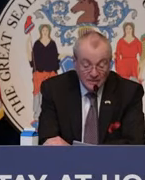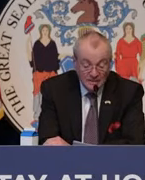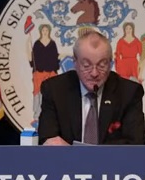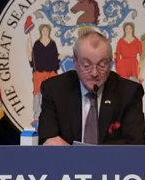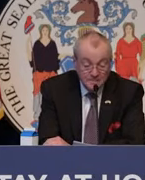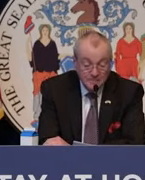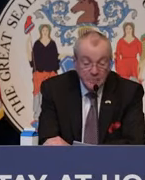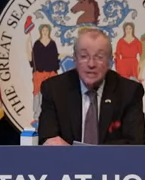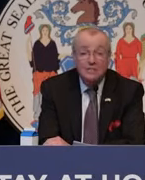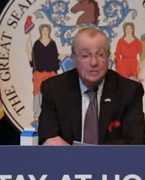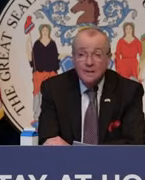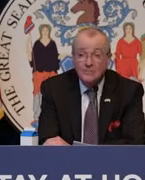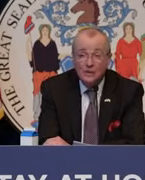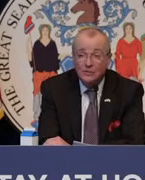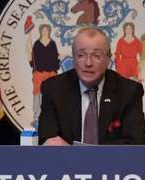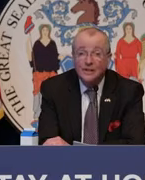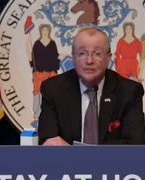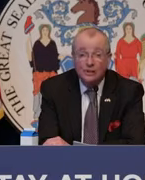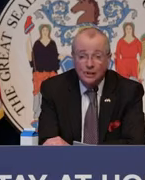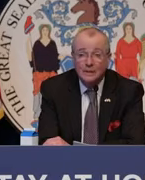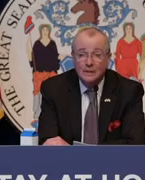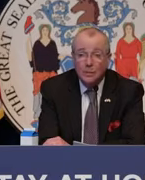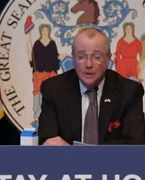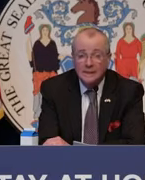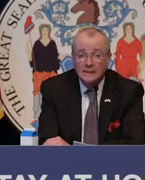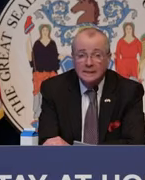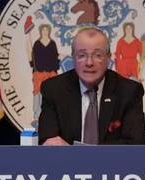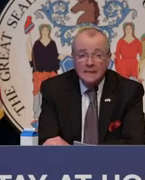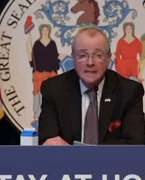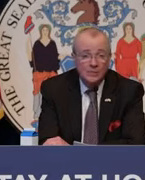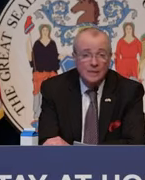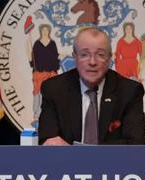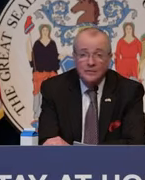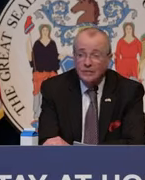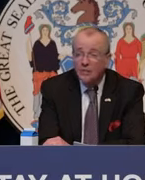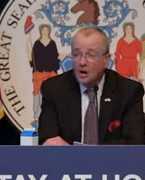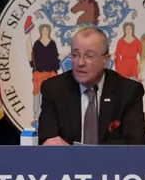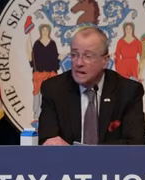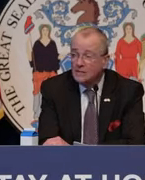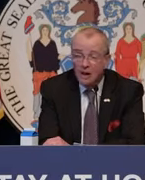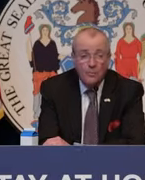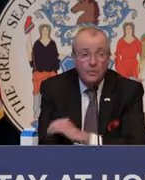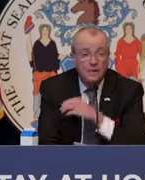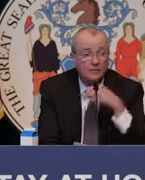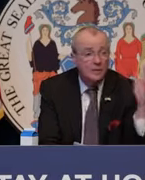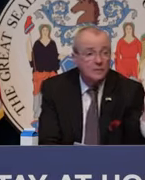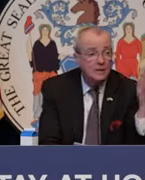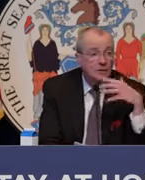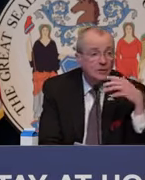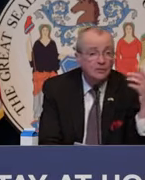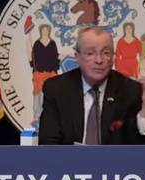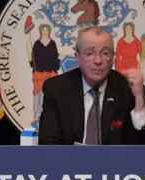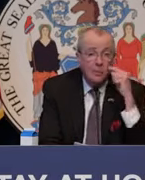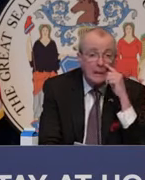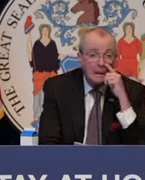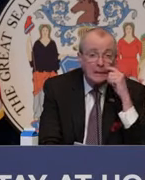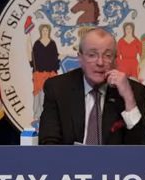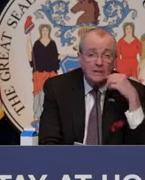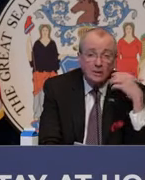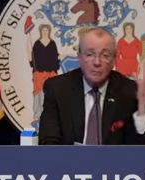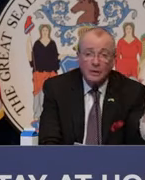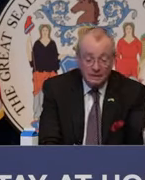2 months. Please keep it up, folks. It is clearly working. And as it relates to some hard dates, I hope we'll have some news to